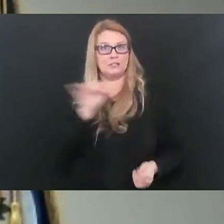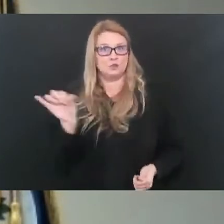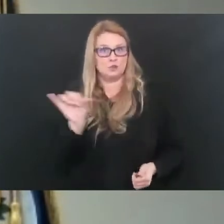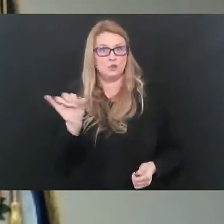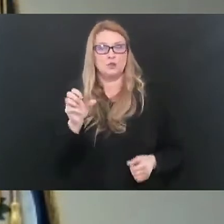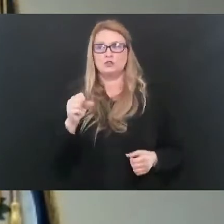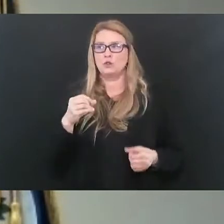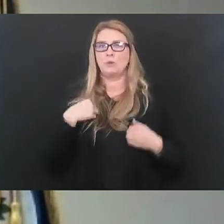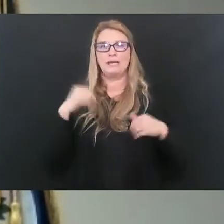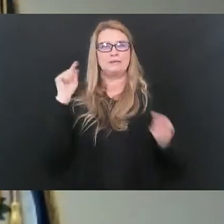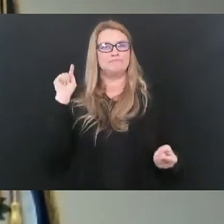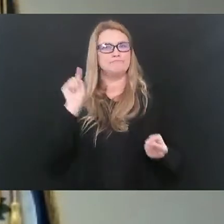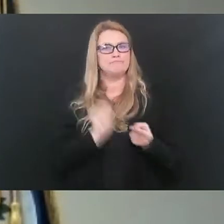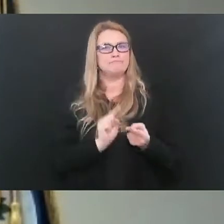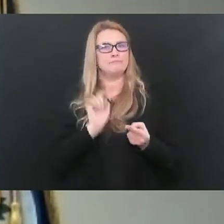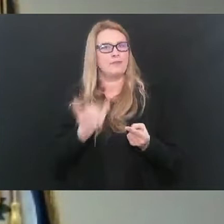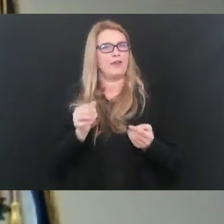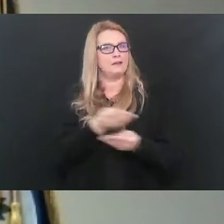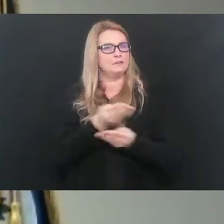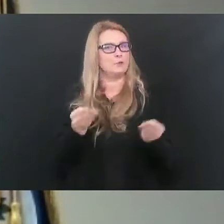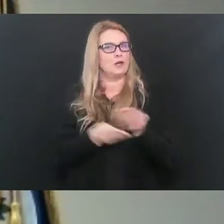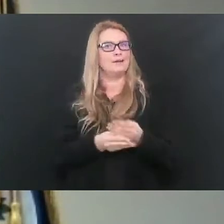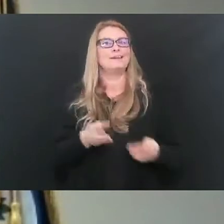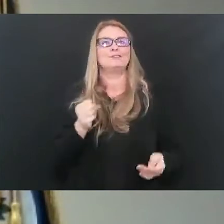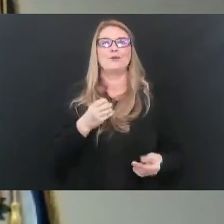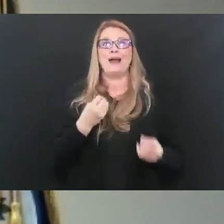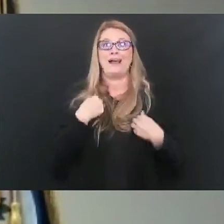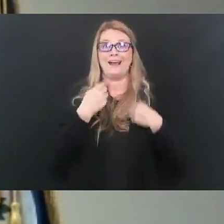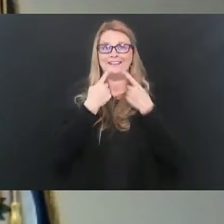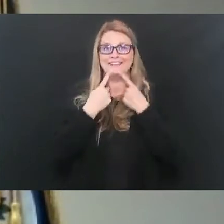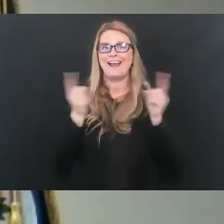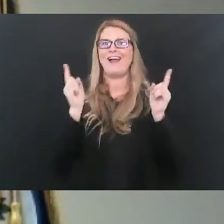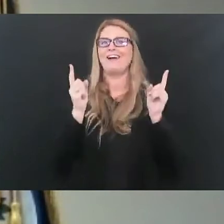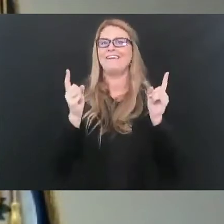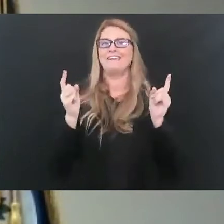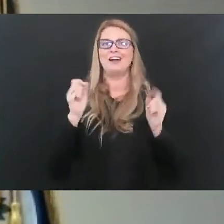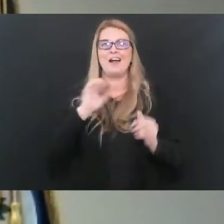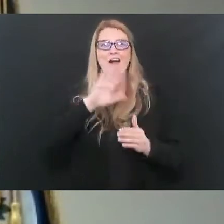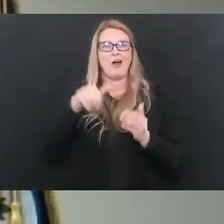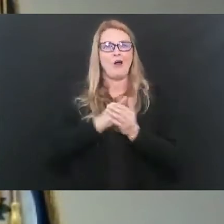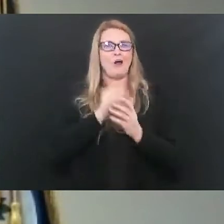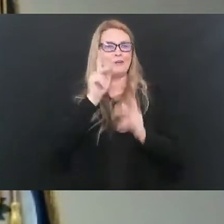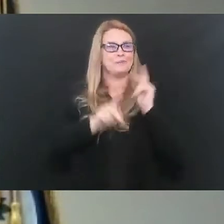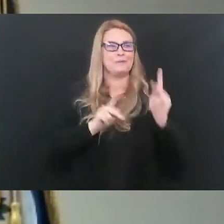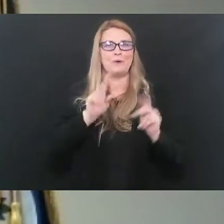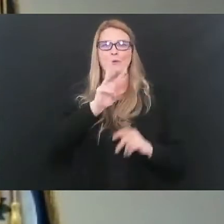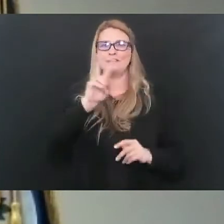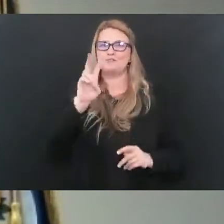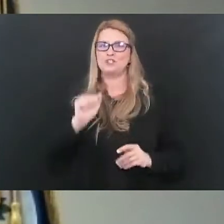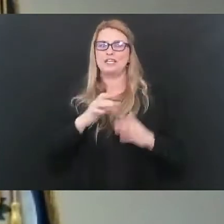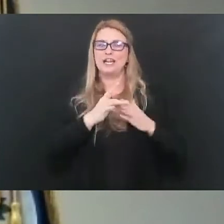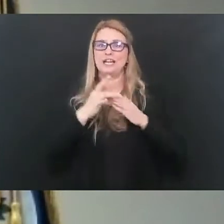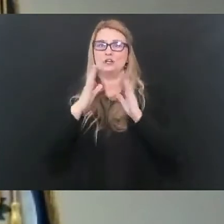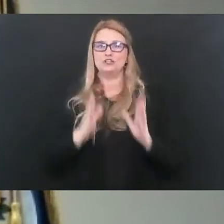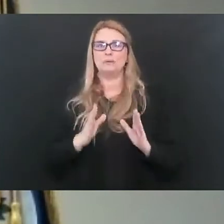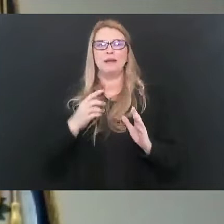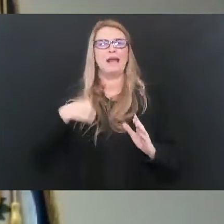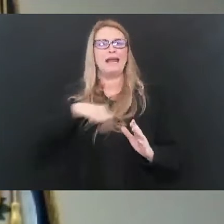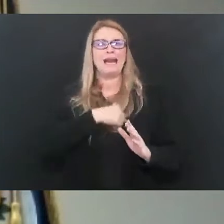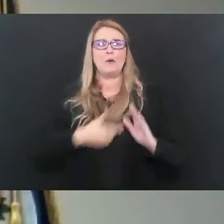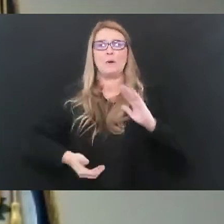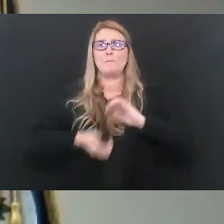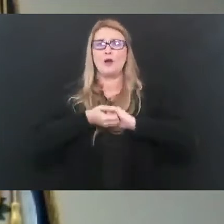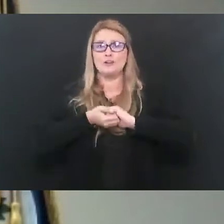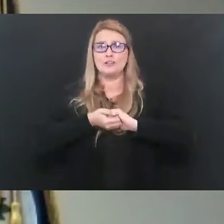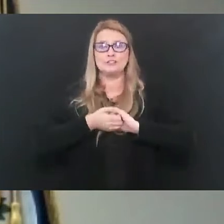rates out there. So I tell everyone it's the leadership in West Virginia and those partnerships that we have throughout the state that have